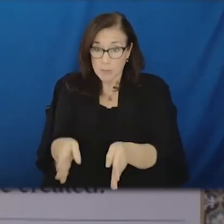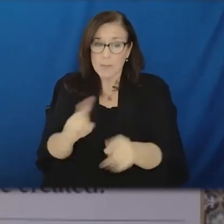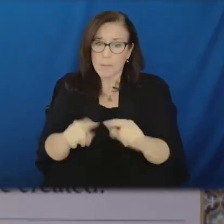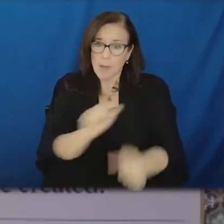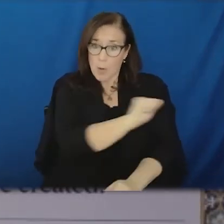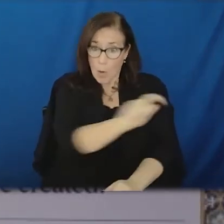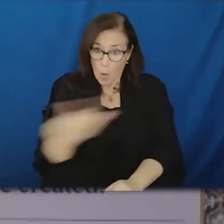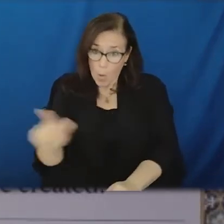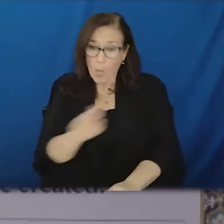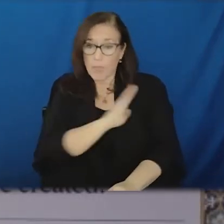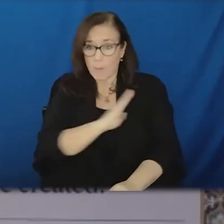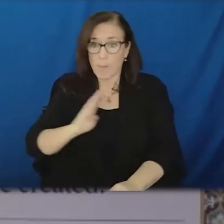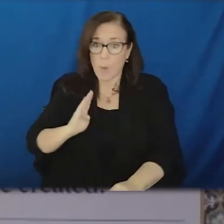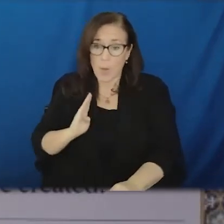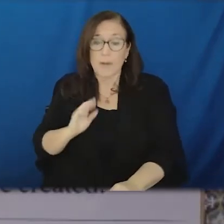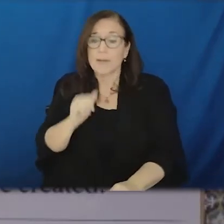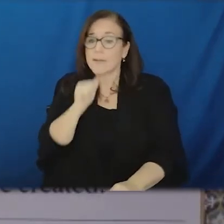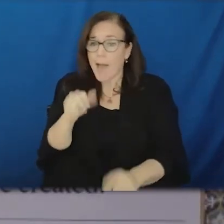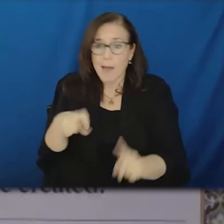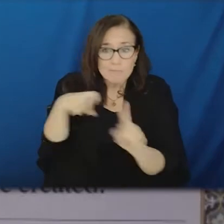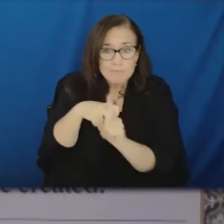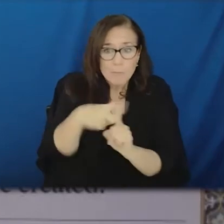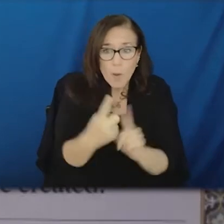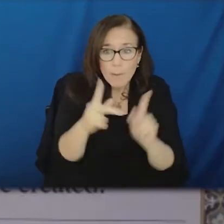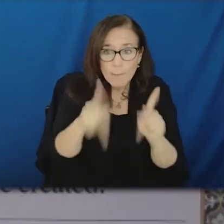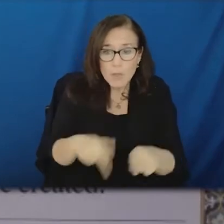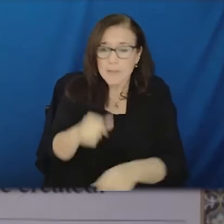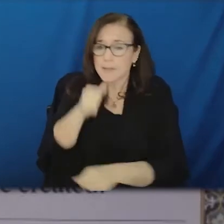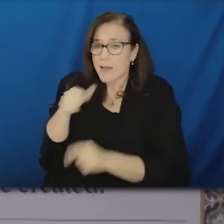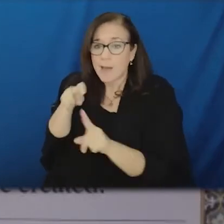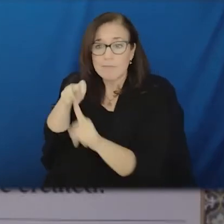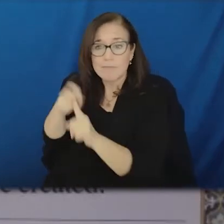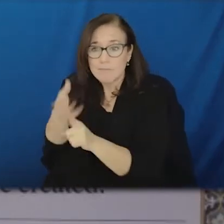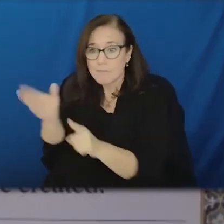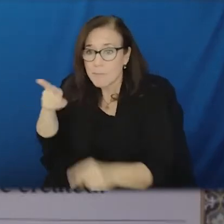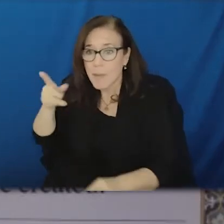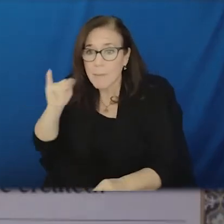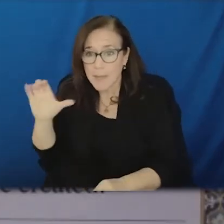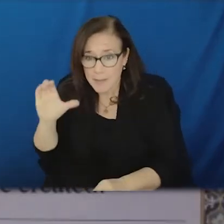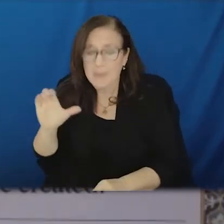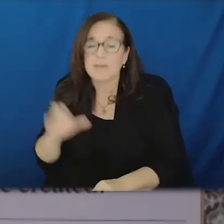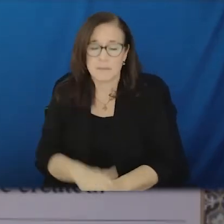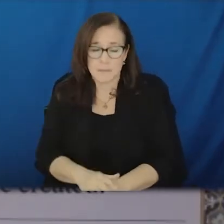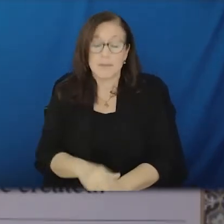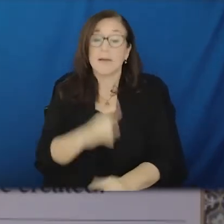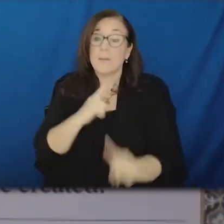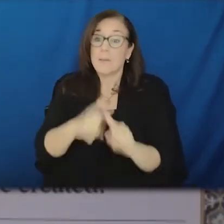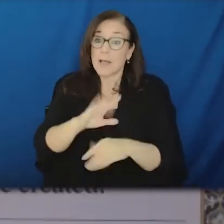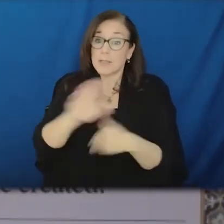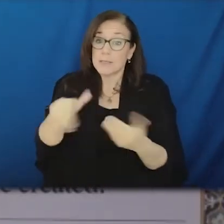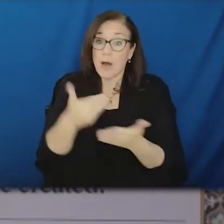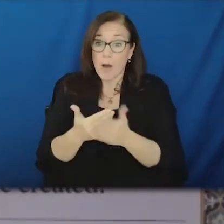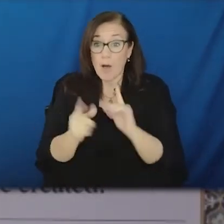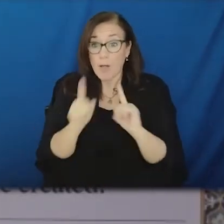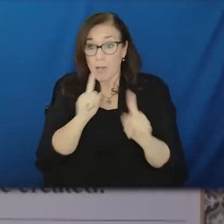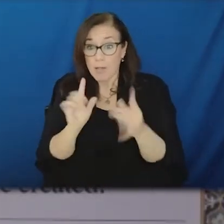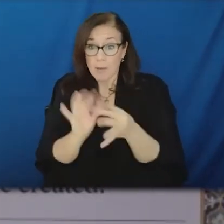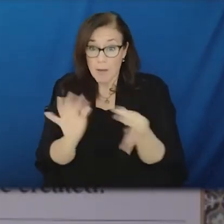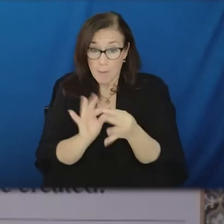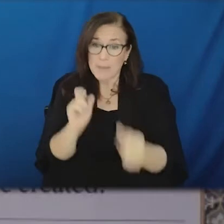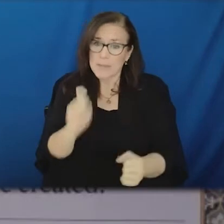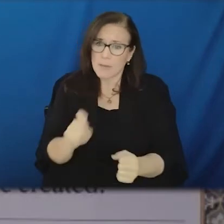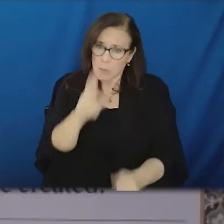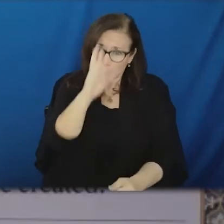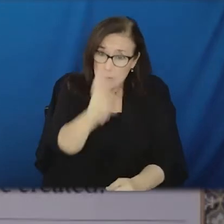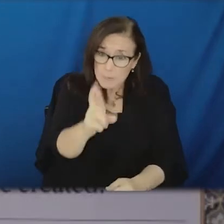cabinet or any individual in the public. And of course, all comments must be respectful, tolerant, and never involve hate speech of any